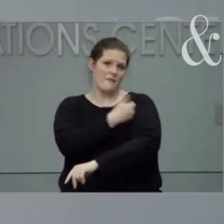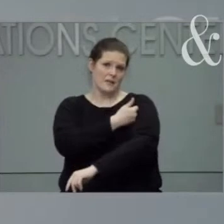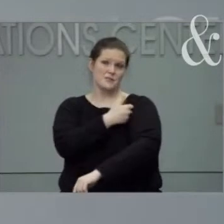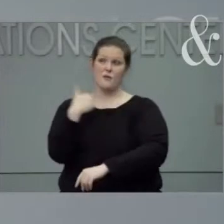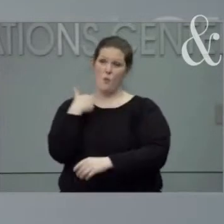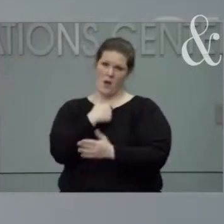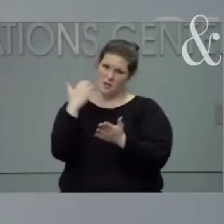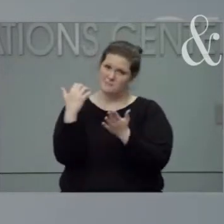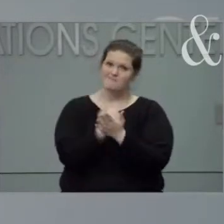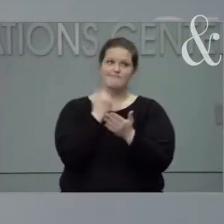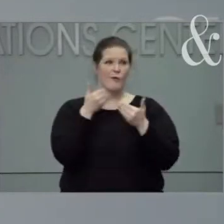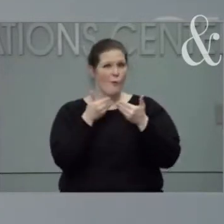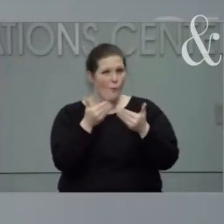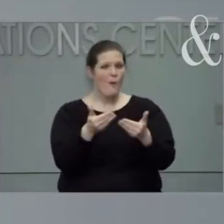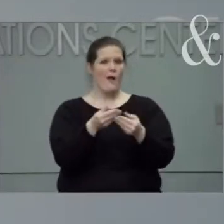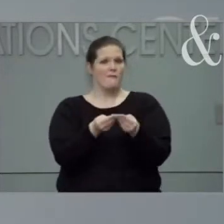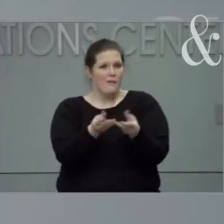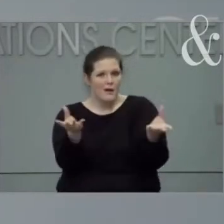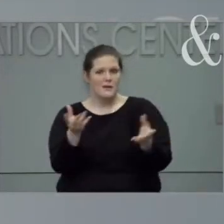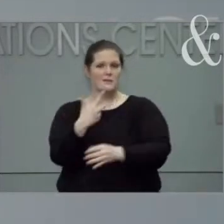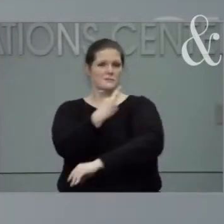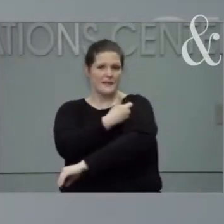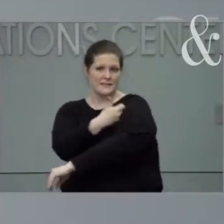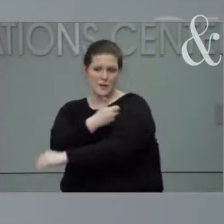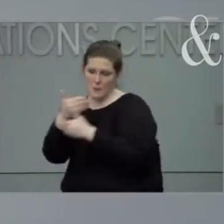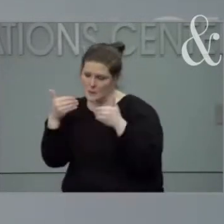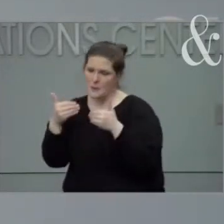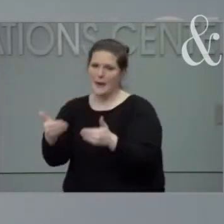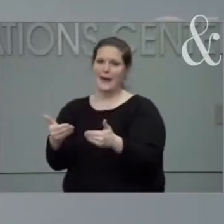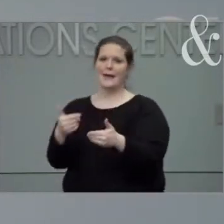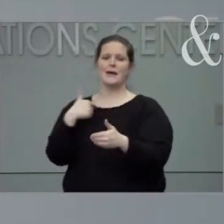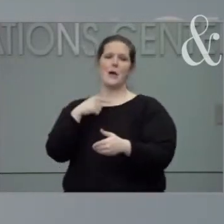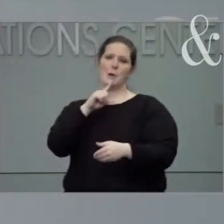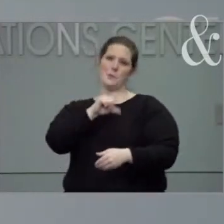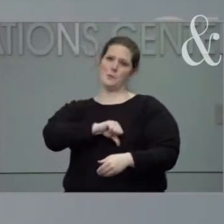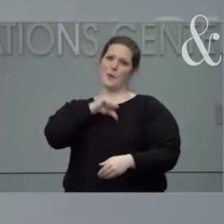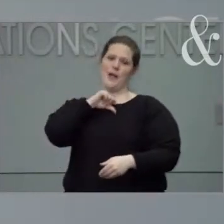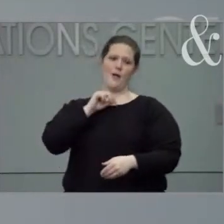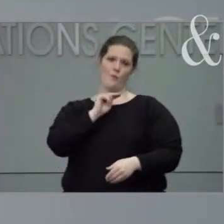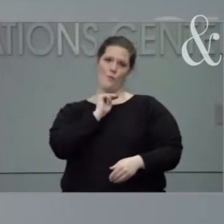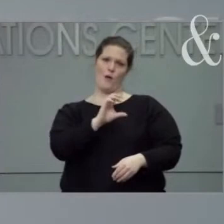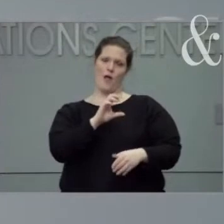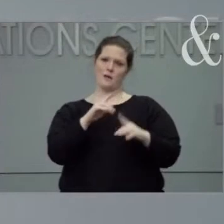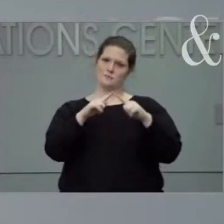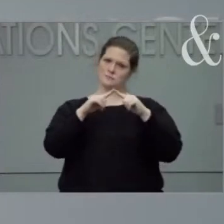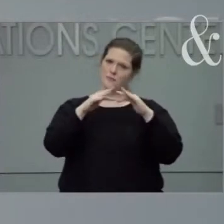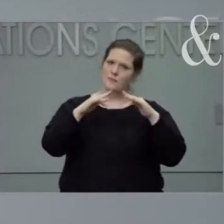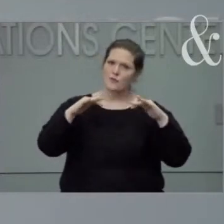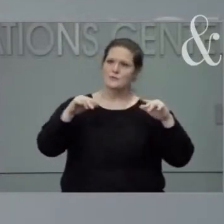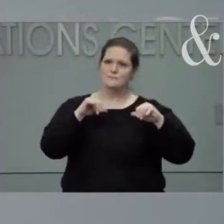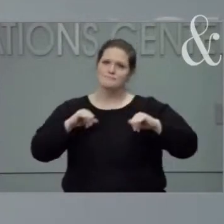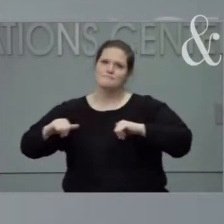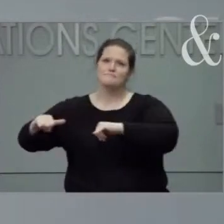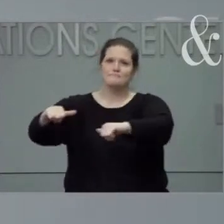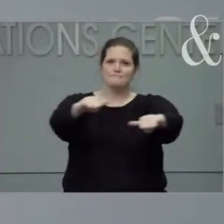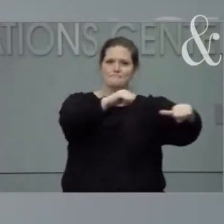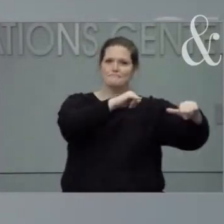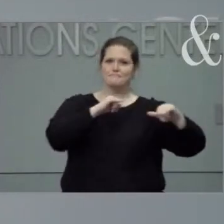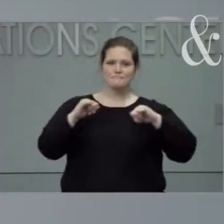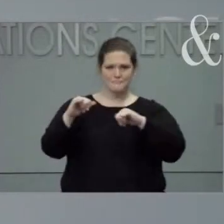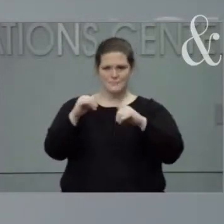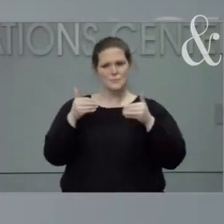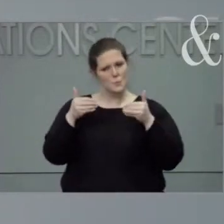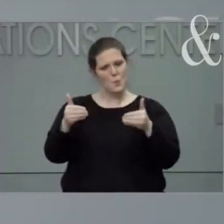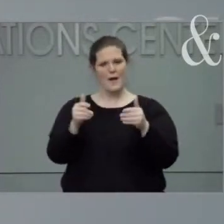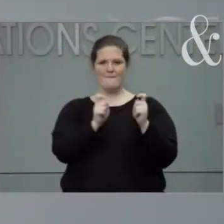good use. We're getting them out fast. And I'm very proud of the equity work that we've done in getting our vaccines out. So we'll continue to do our fast and